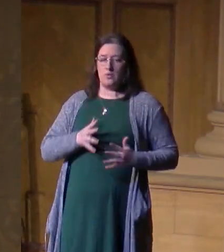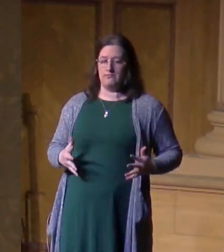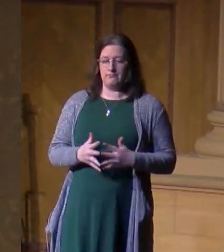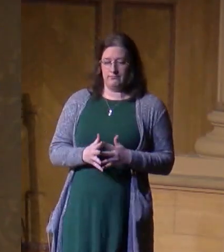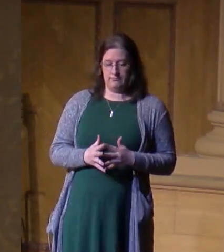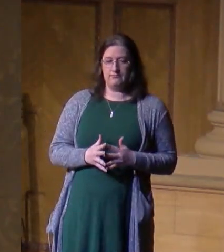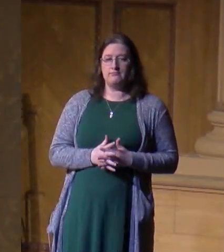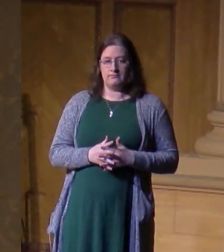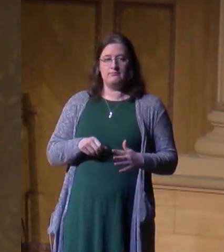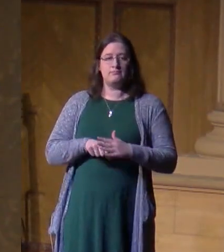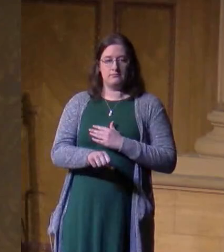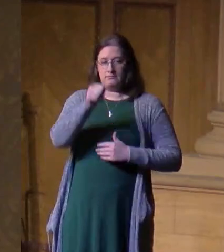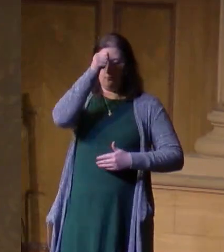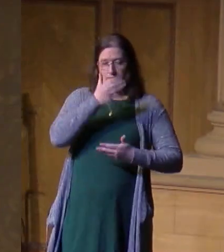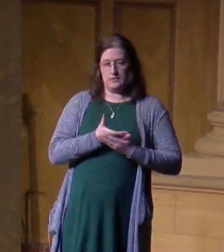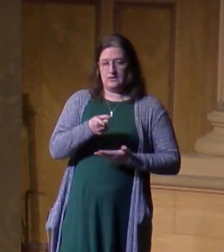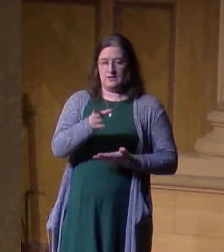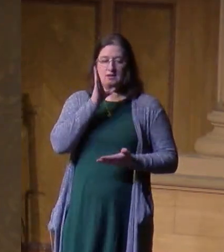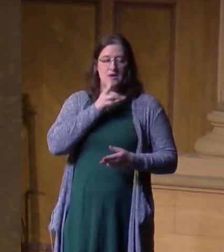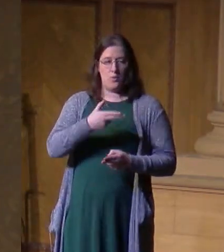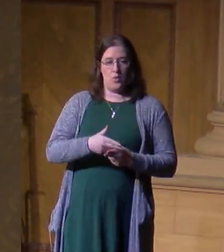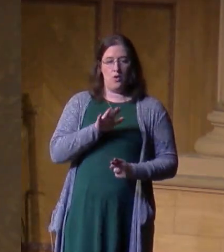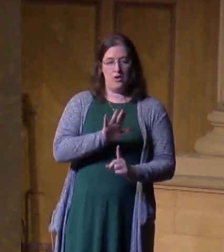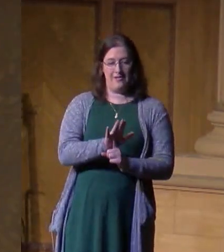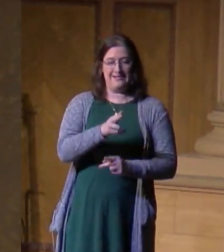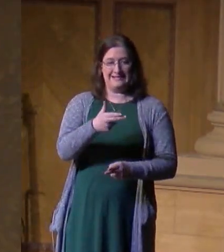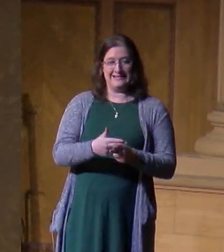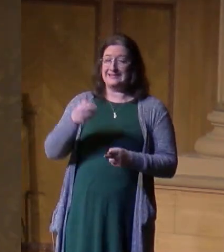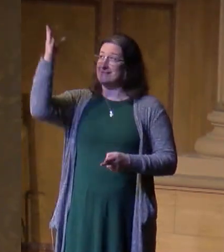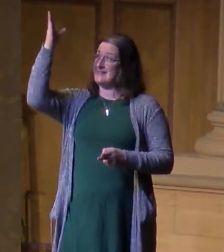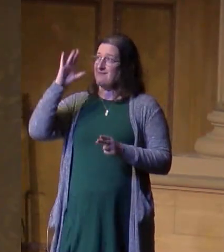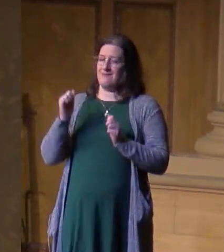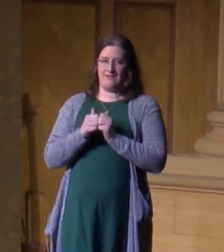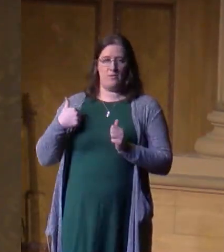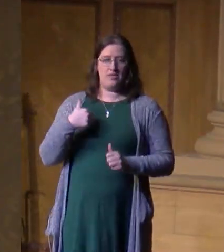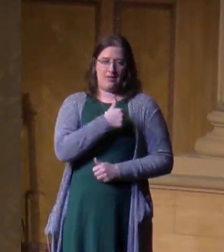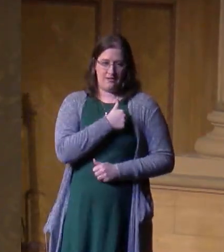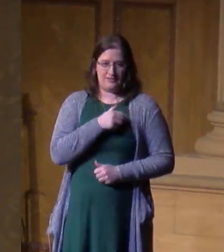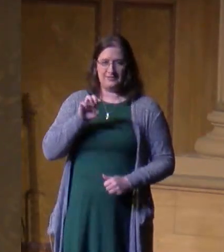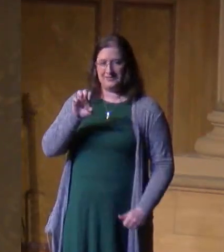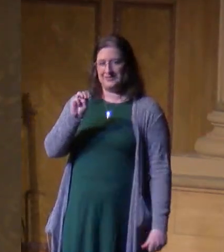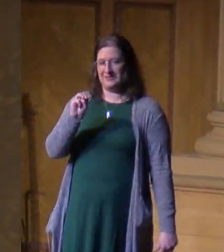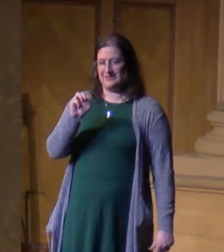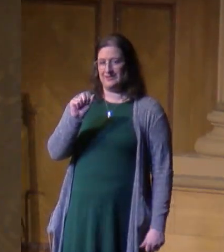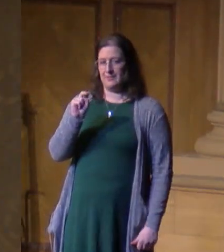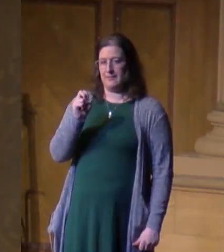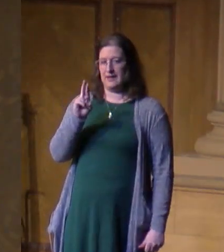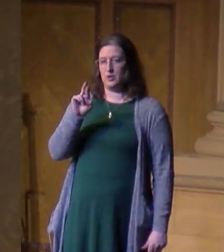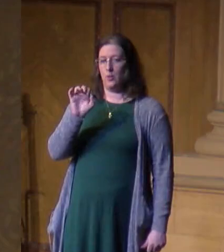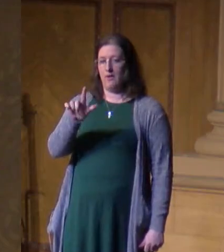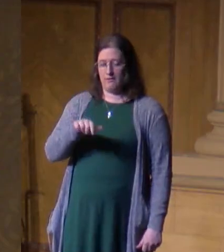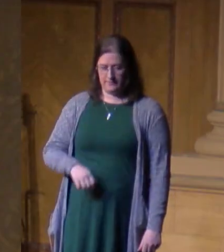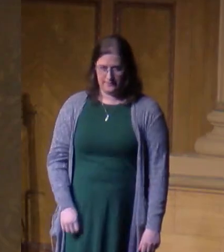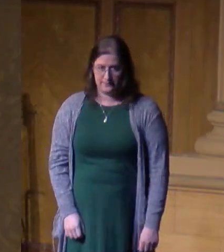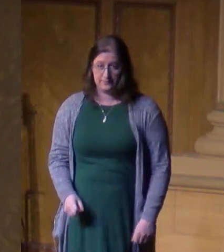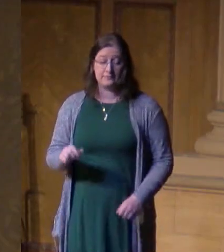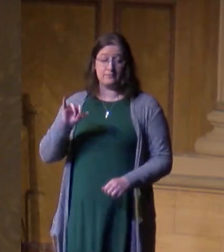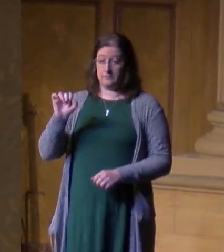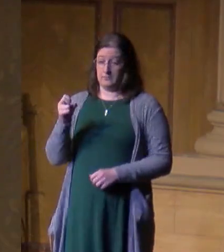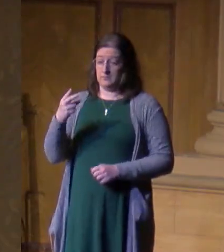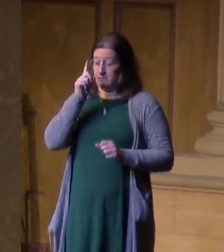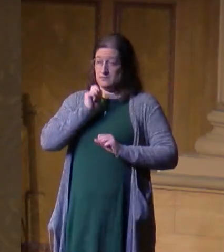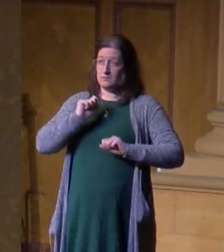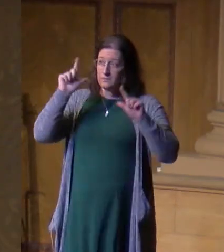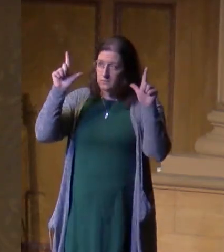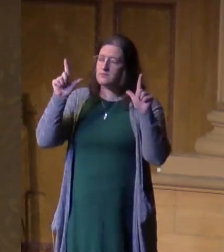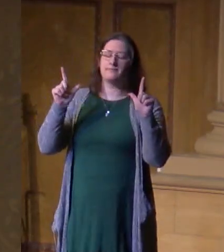they shall call his name Emmanuel, which means God with us. When Joseph woke from sleep, he did as the angel of the Lord commanded him.